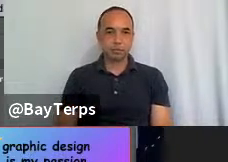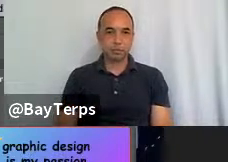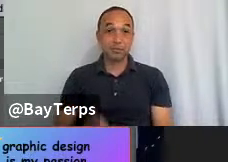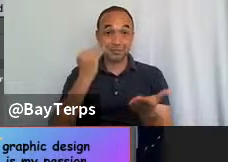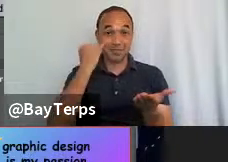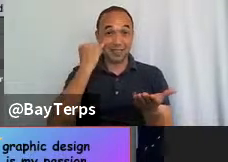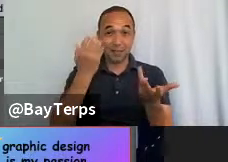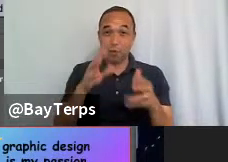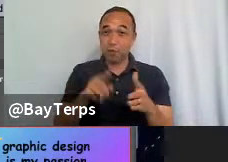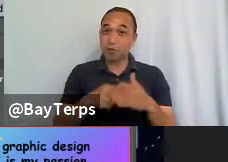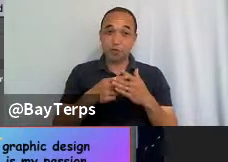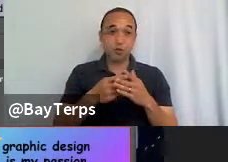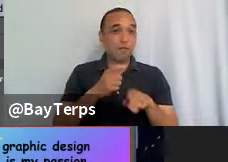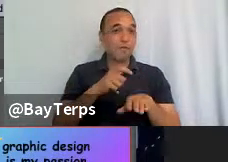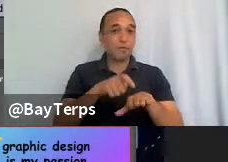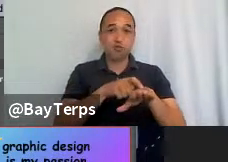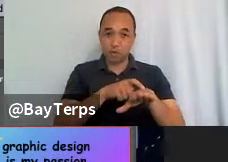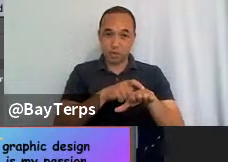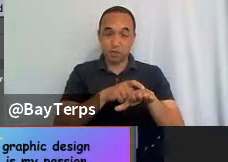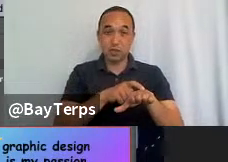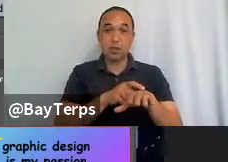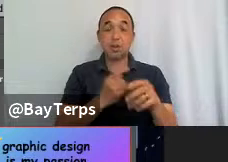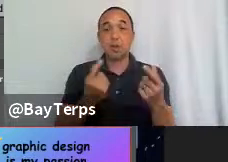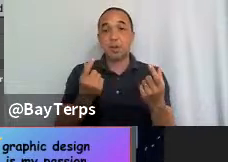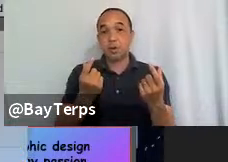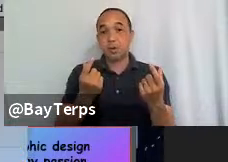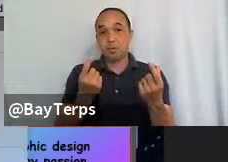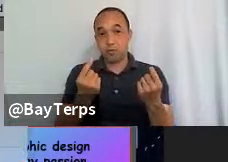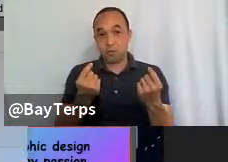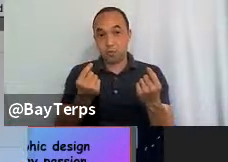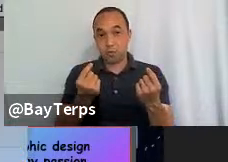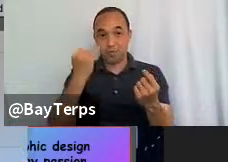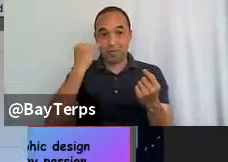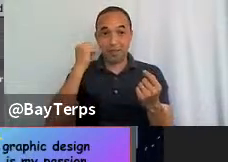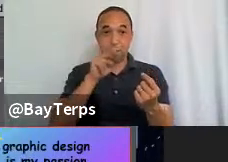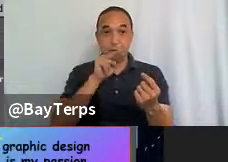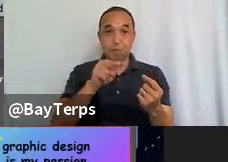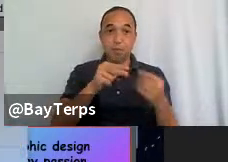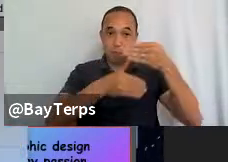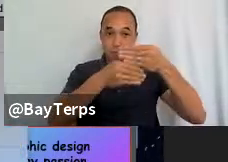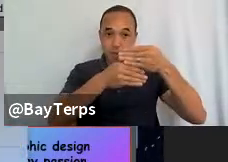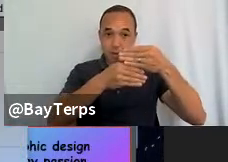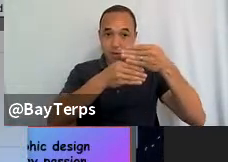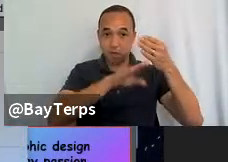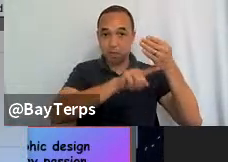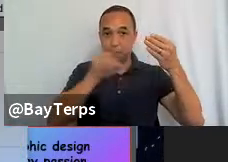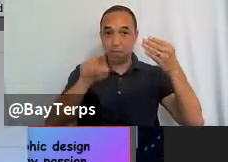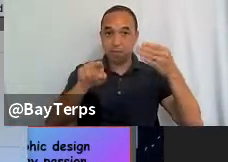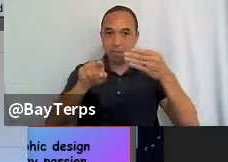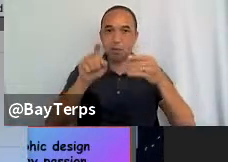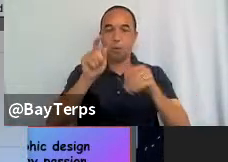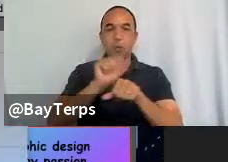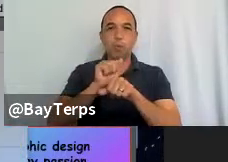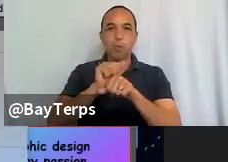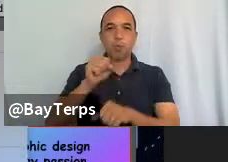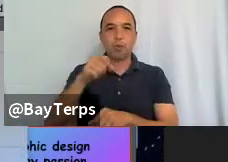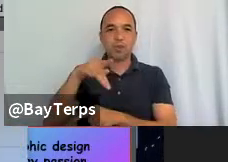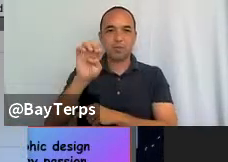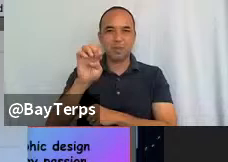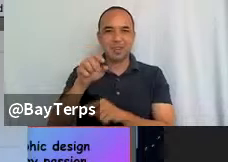from scratch, if you go into Window Workspace, they already have